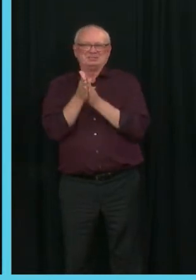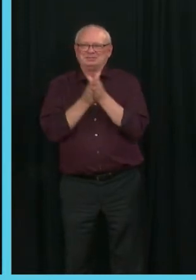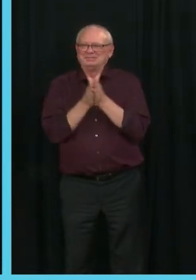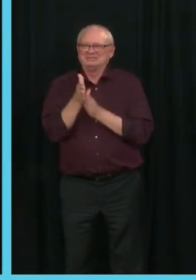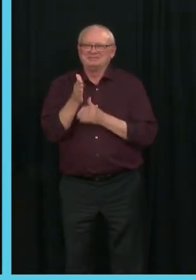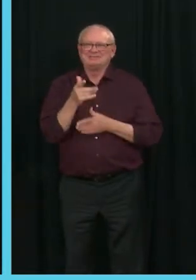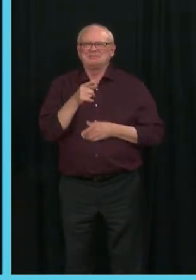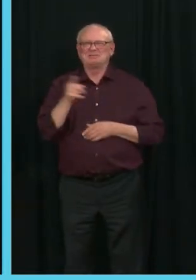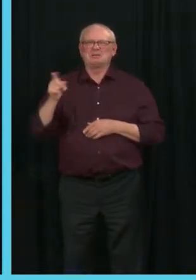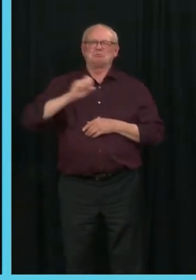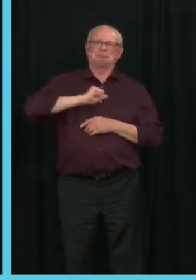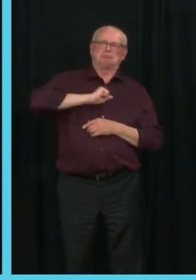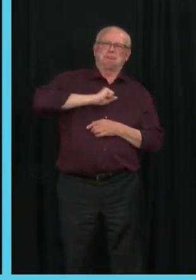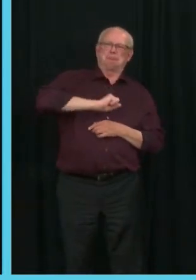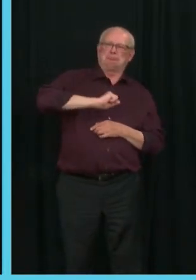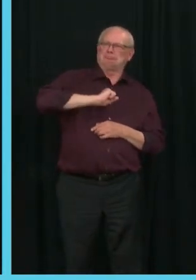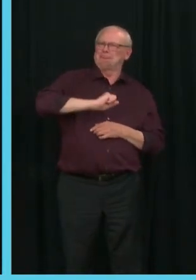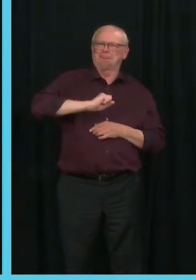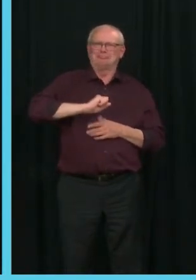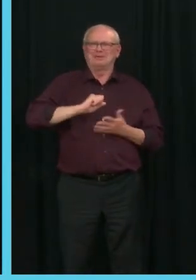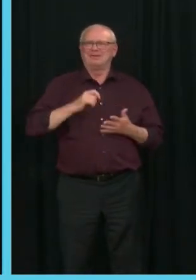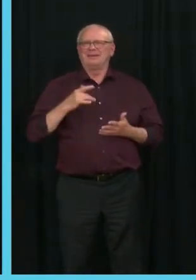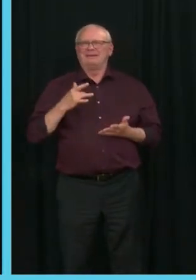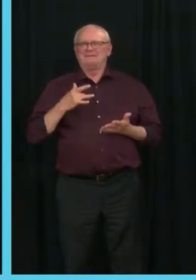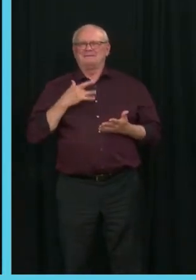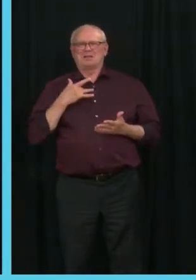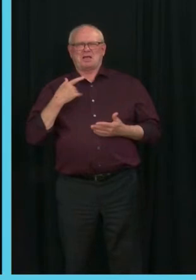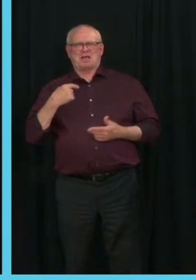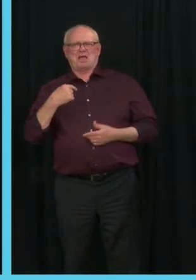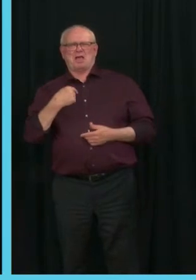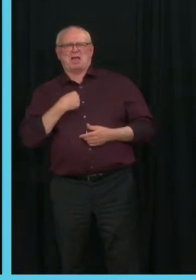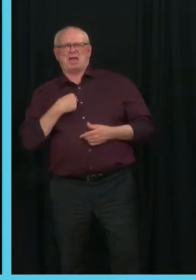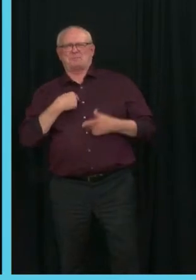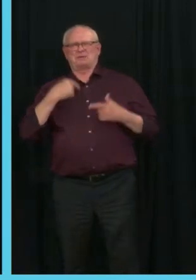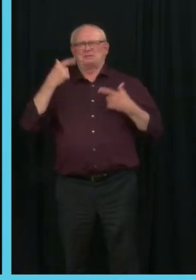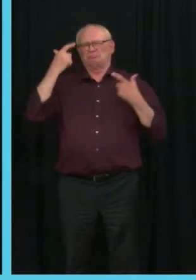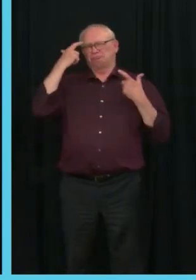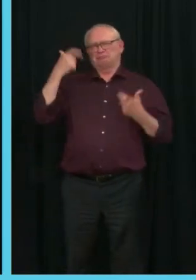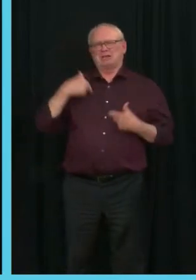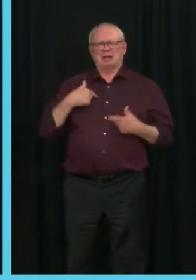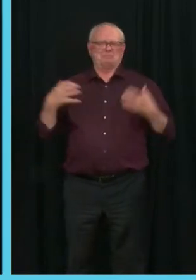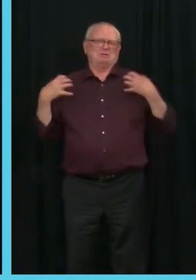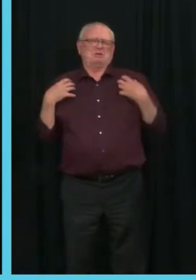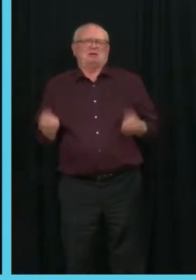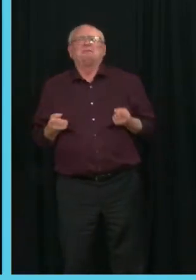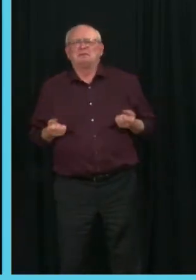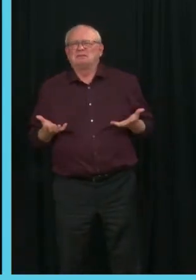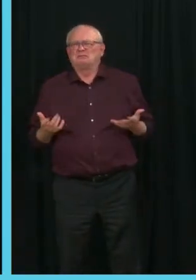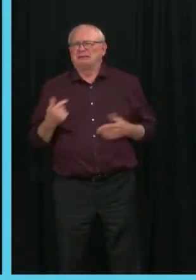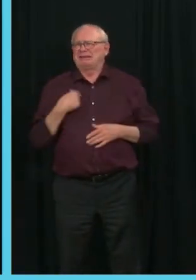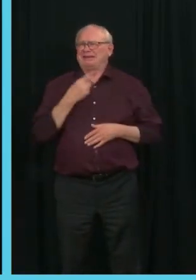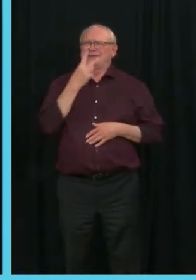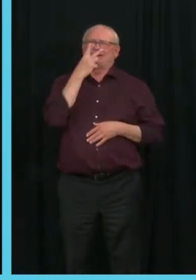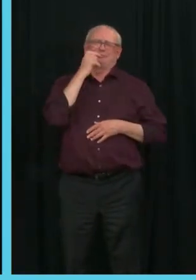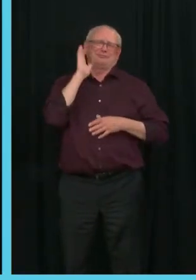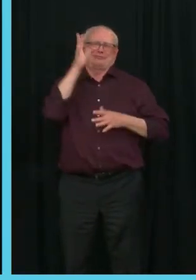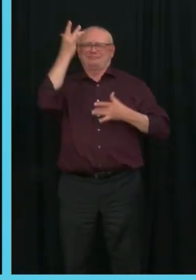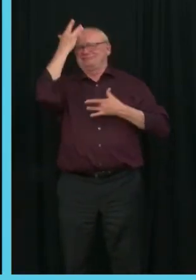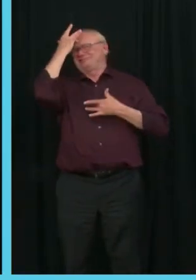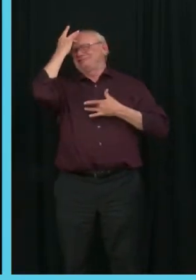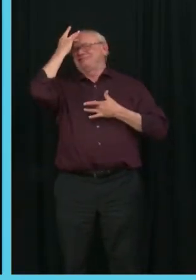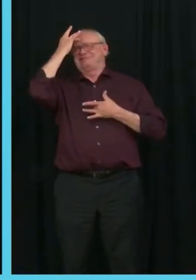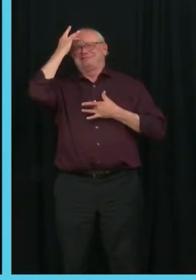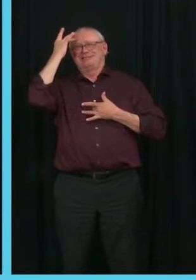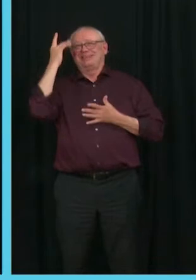think that healthy younger people just generally imagine that they're less vulnerable to disease like this. And they're right about